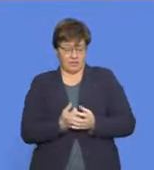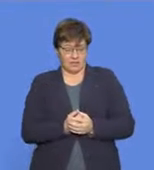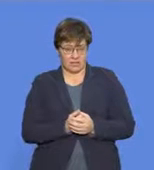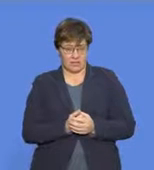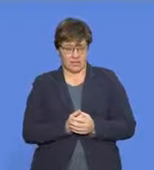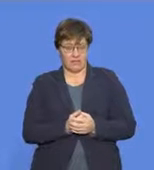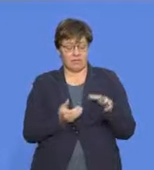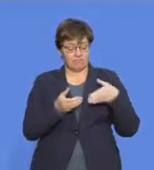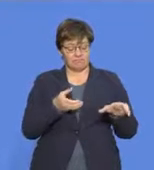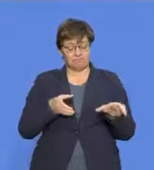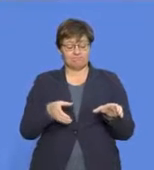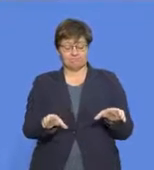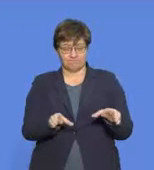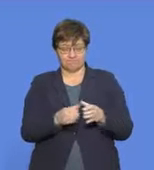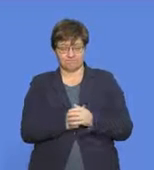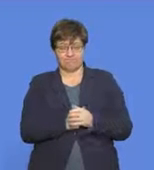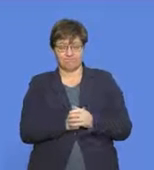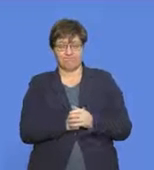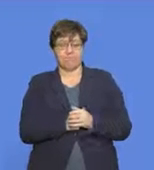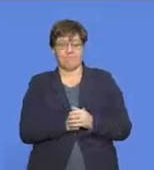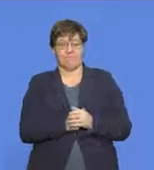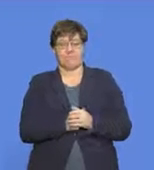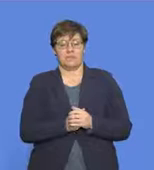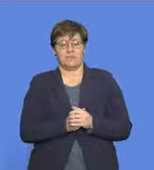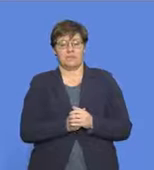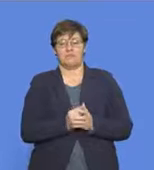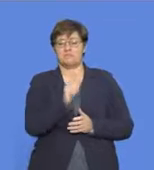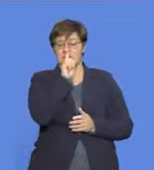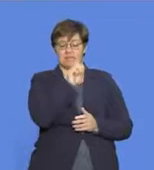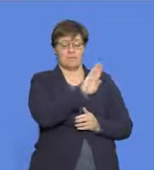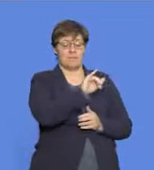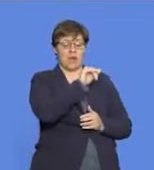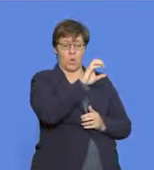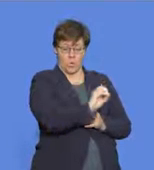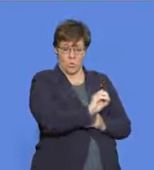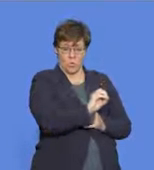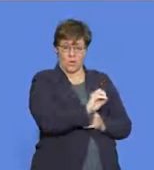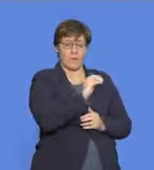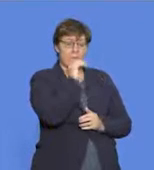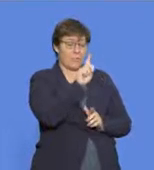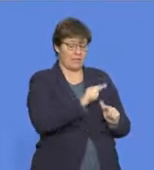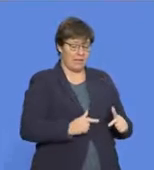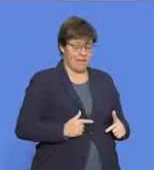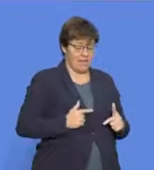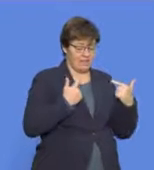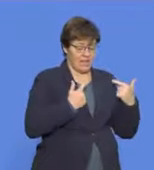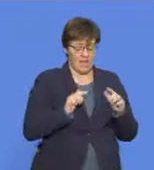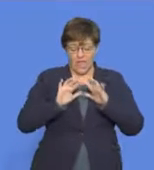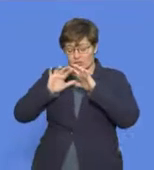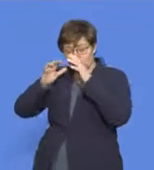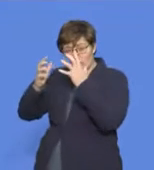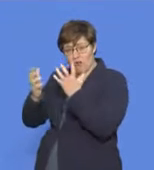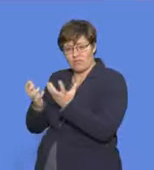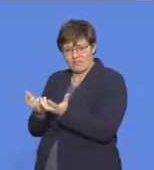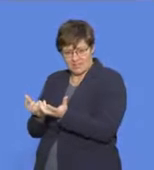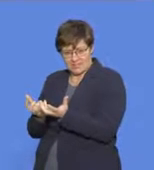this word up into two parts, we can see the first part is bio, which means living, and then